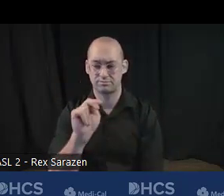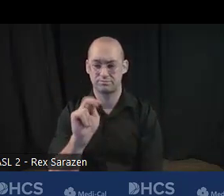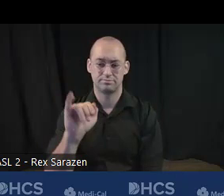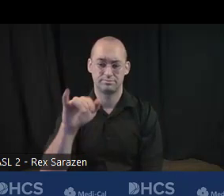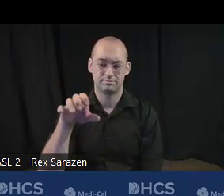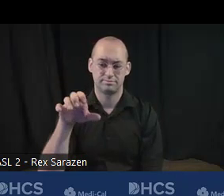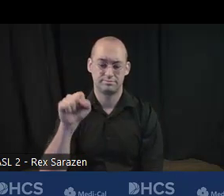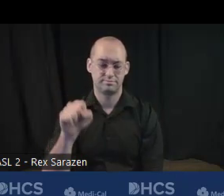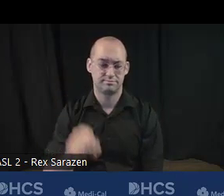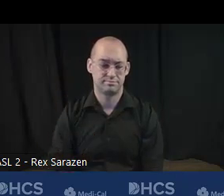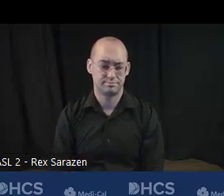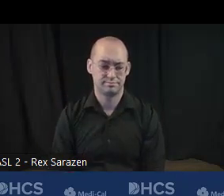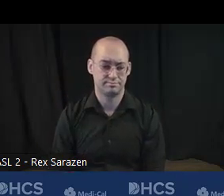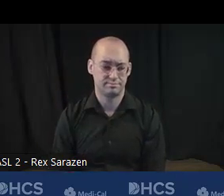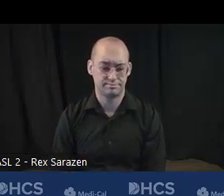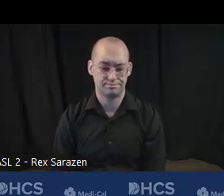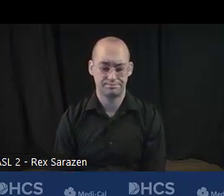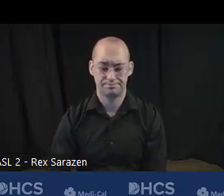Next slide.